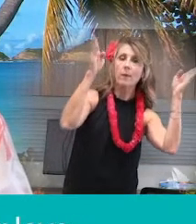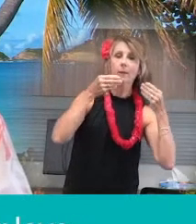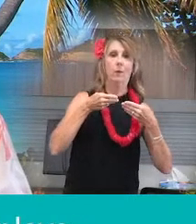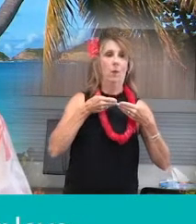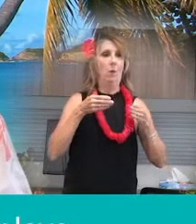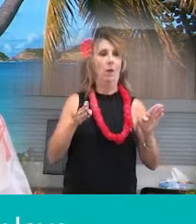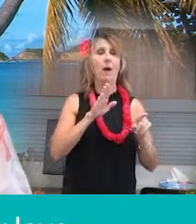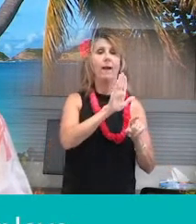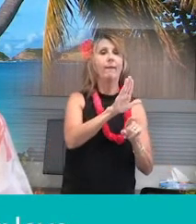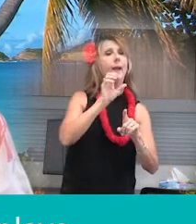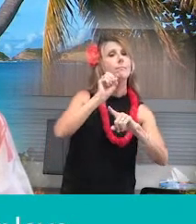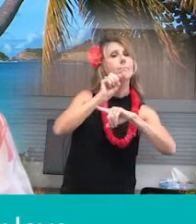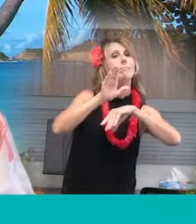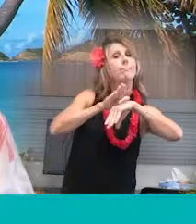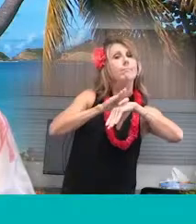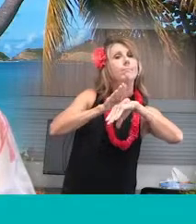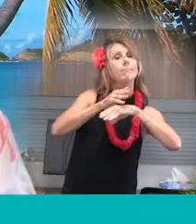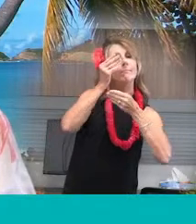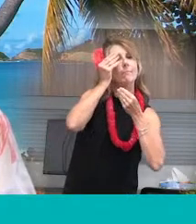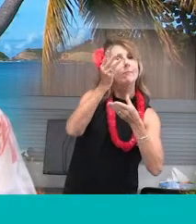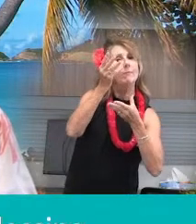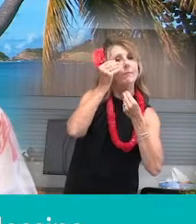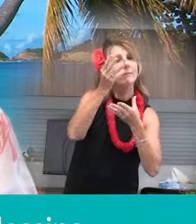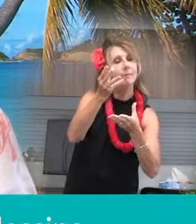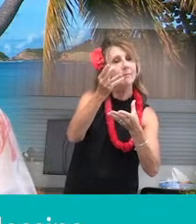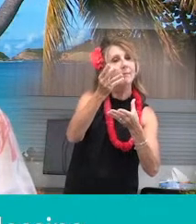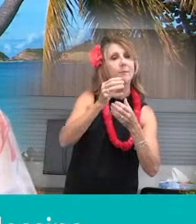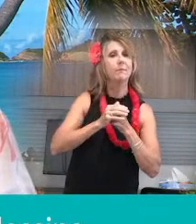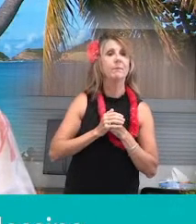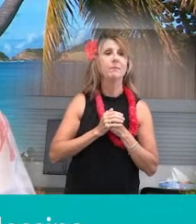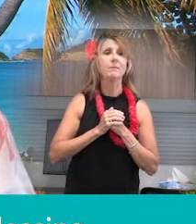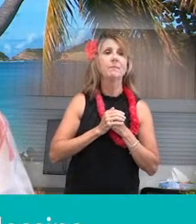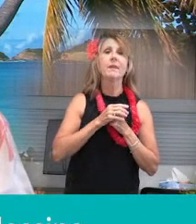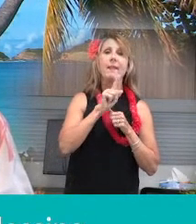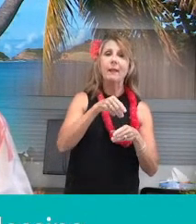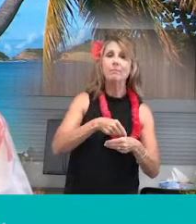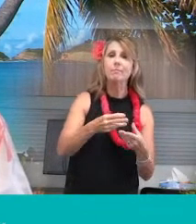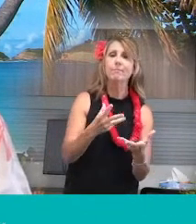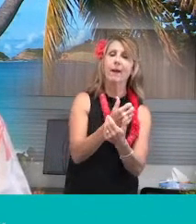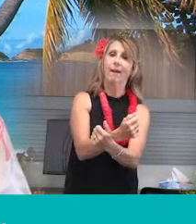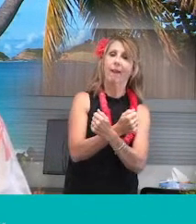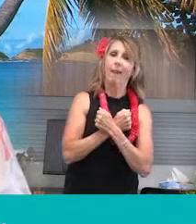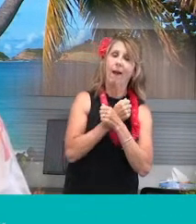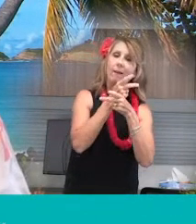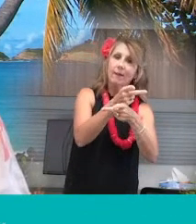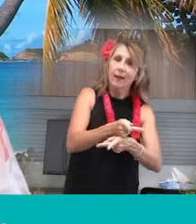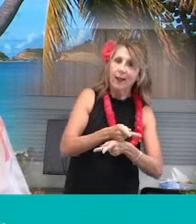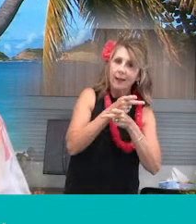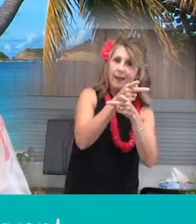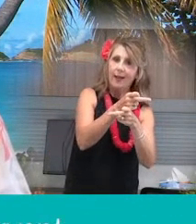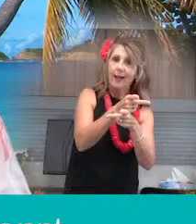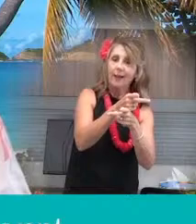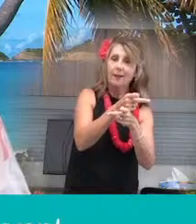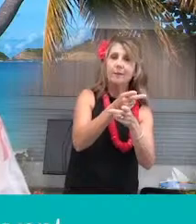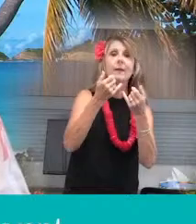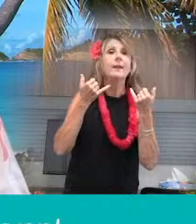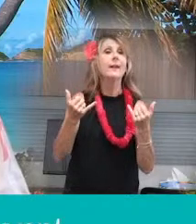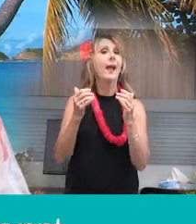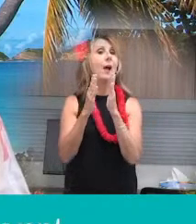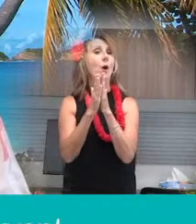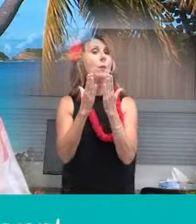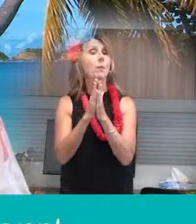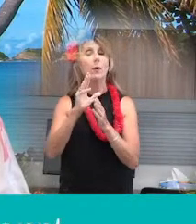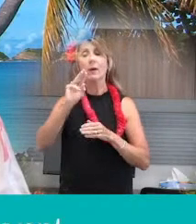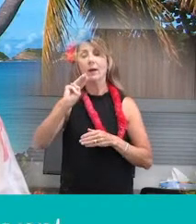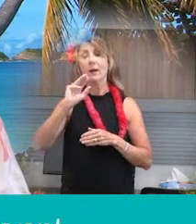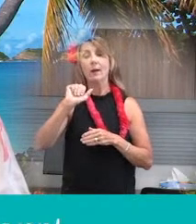many recipients to receive their love and care. Today we leave them with this blessing from the book of Matthew. Well done, good